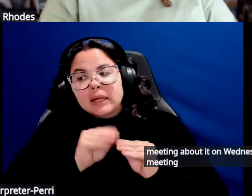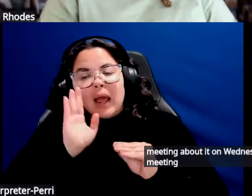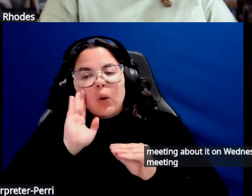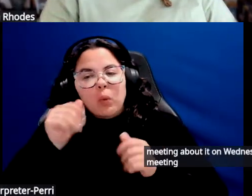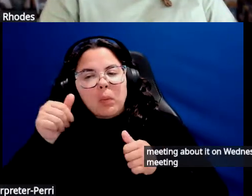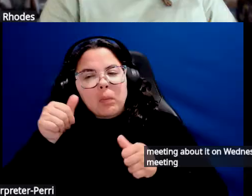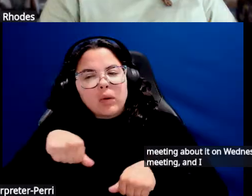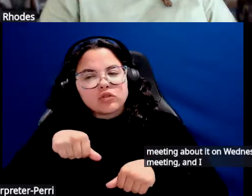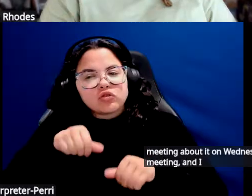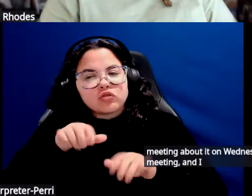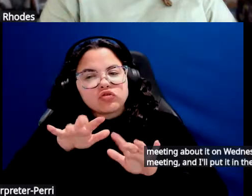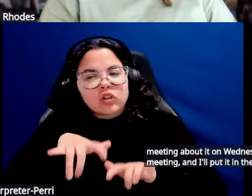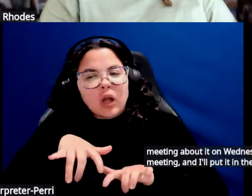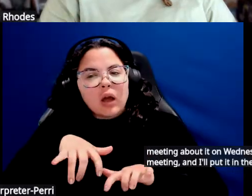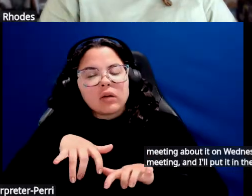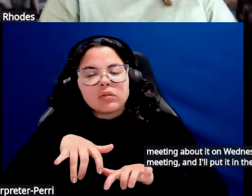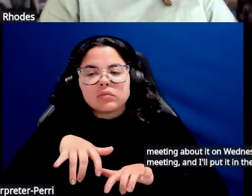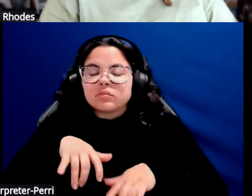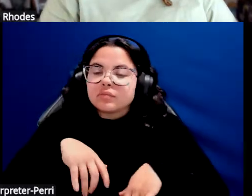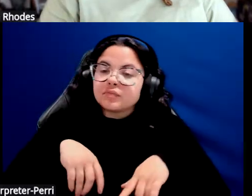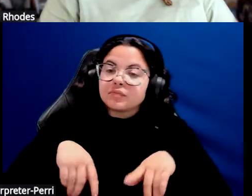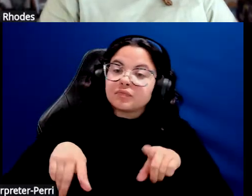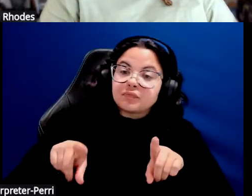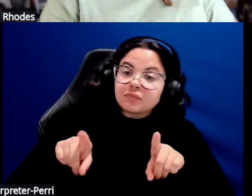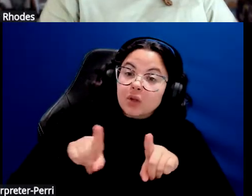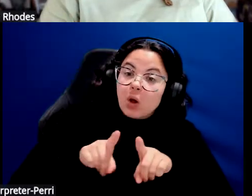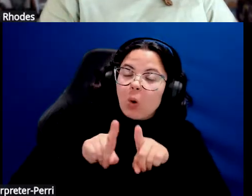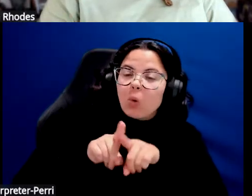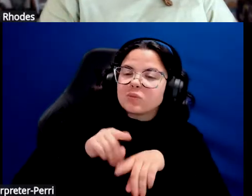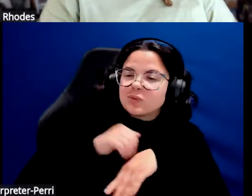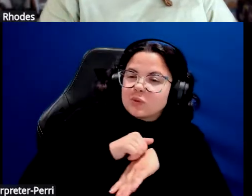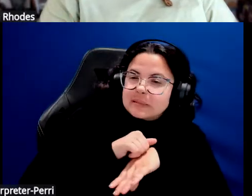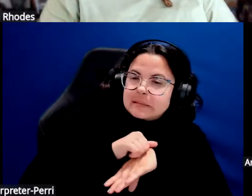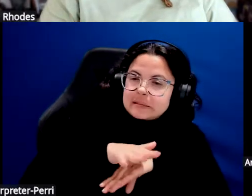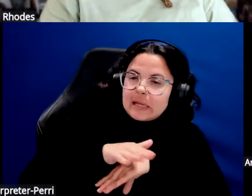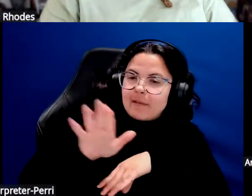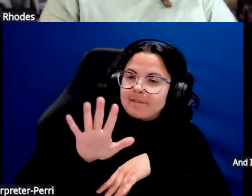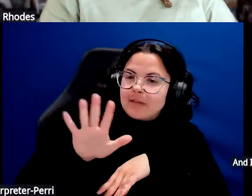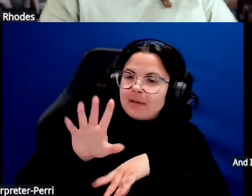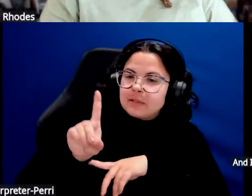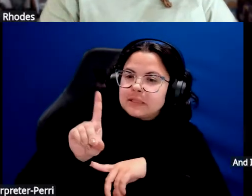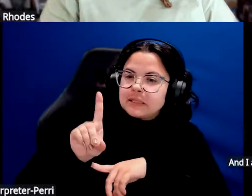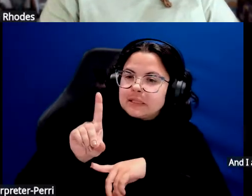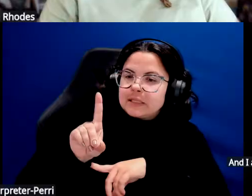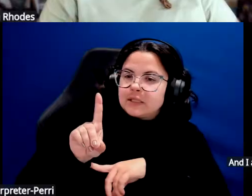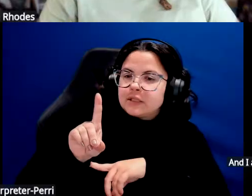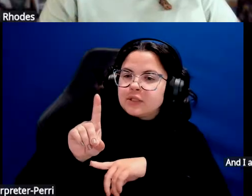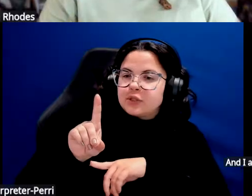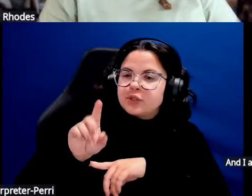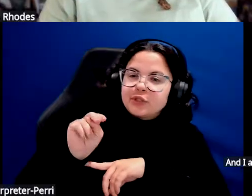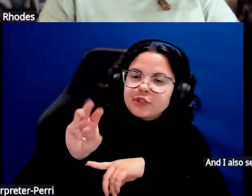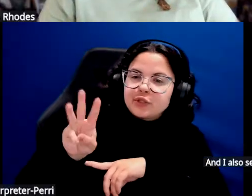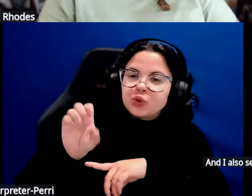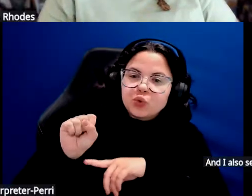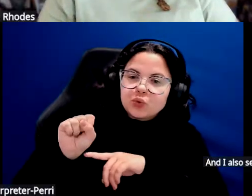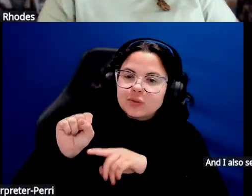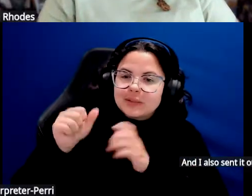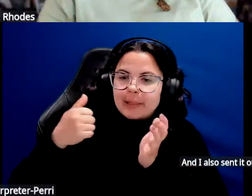put it in the chat. And I also sent it out in our 5D News and Events